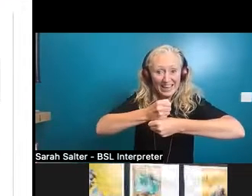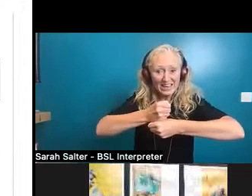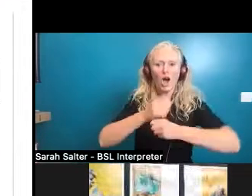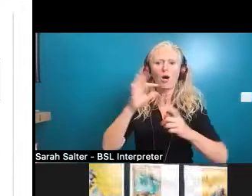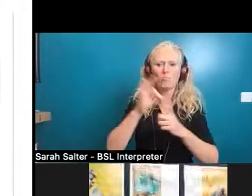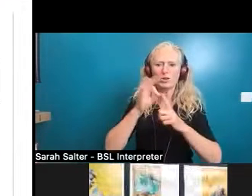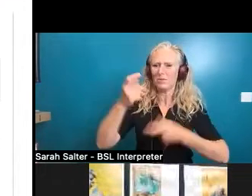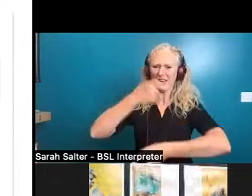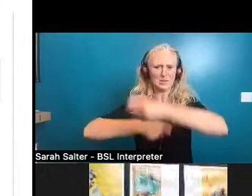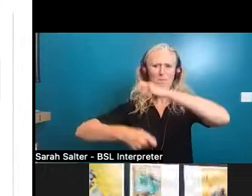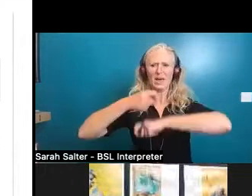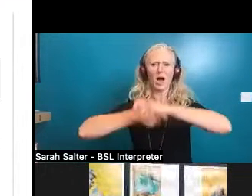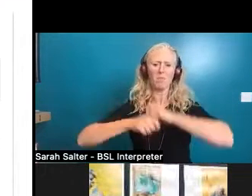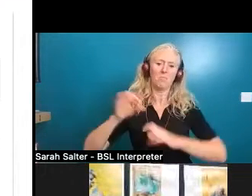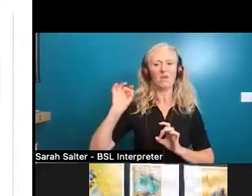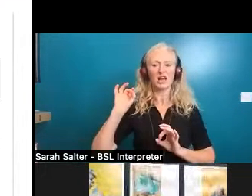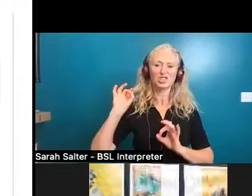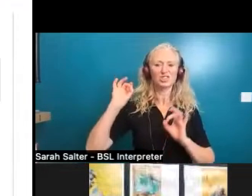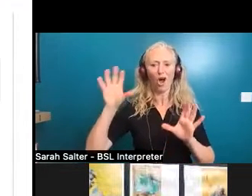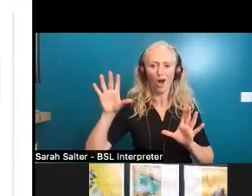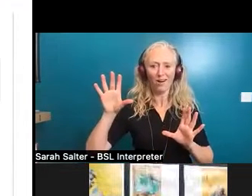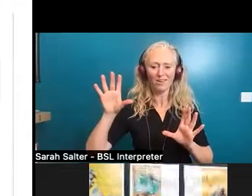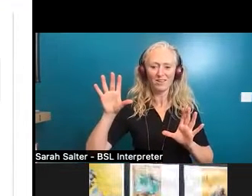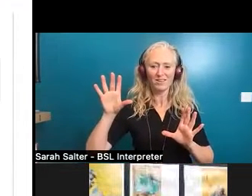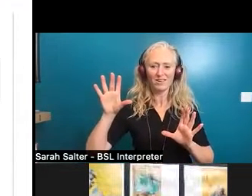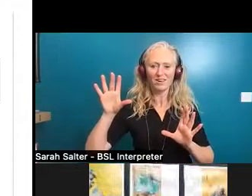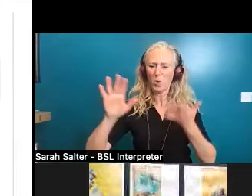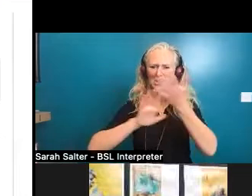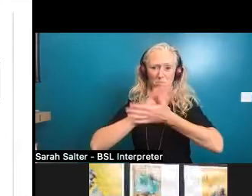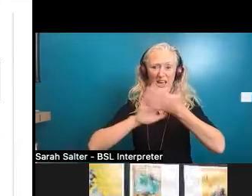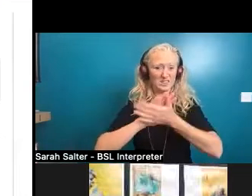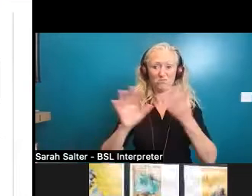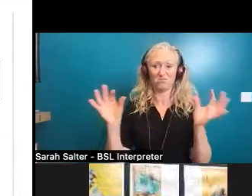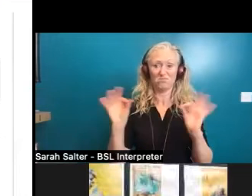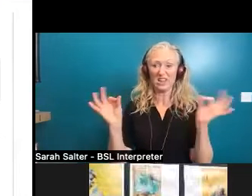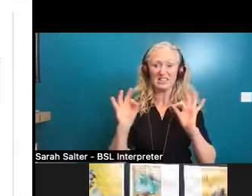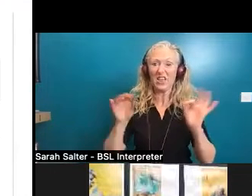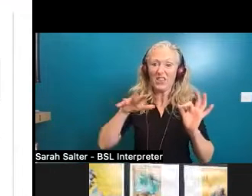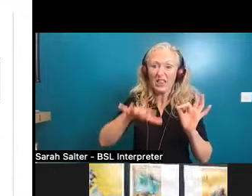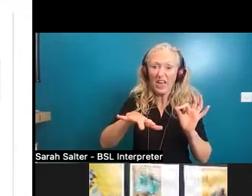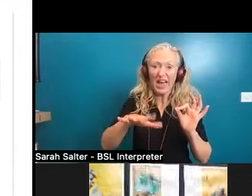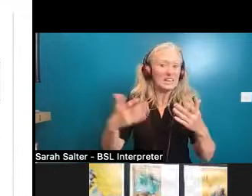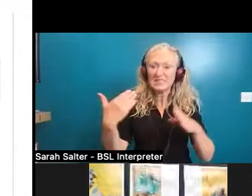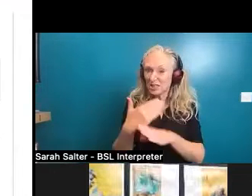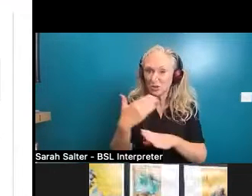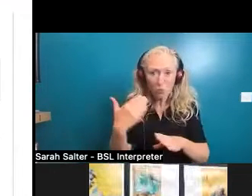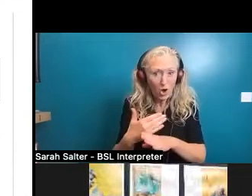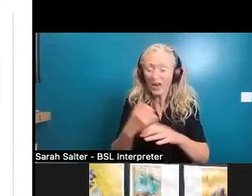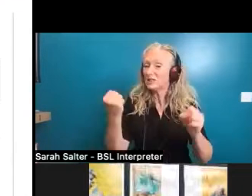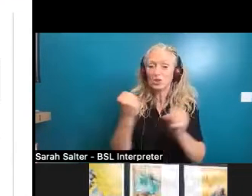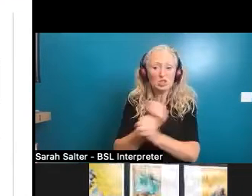star, which basically means nothing. It doesn't work. It doesn't translate into any